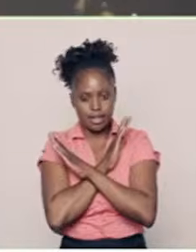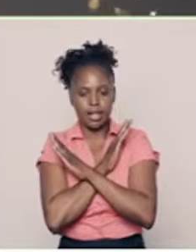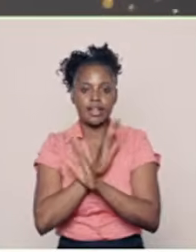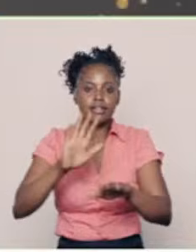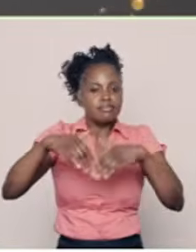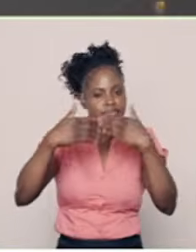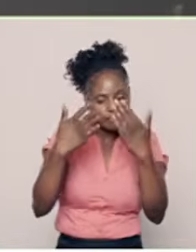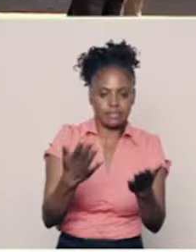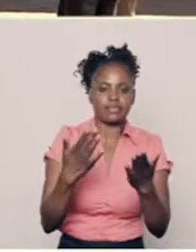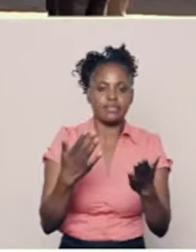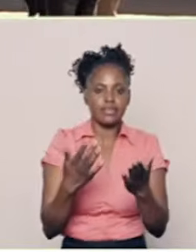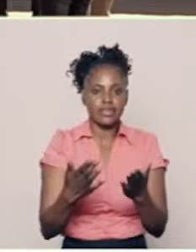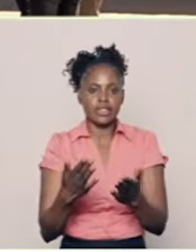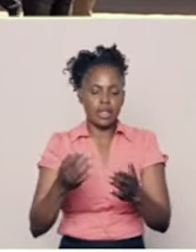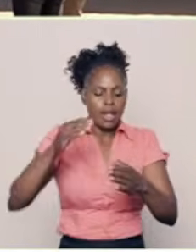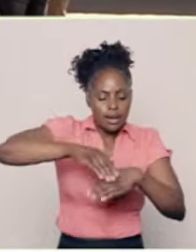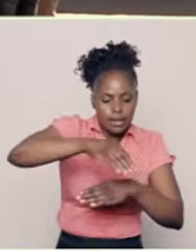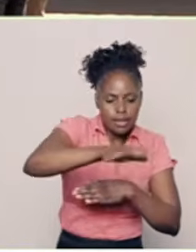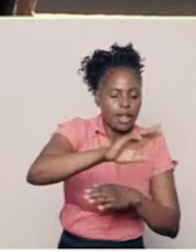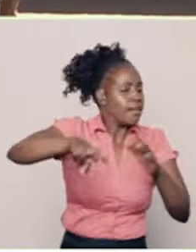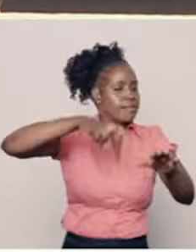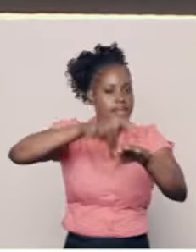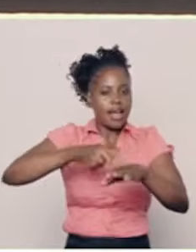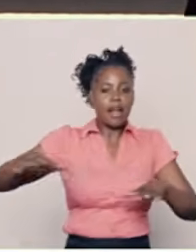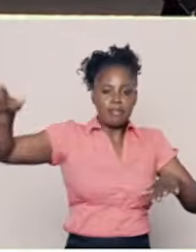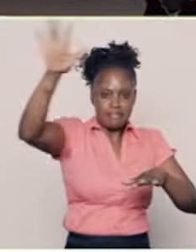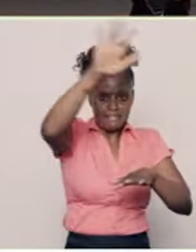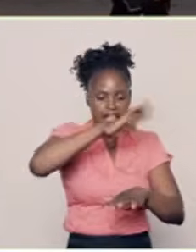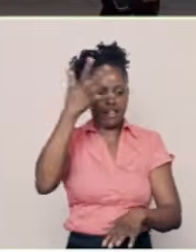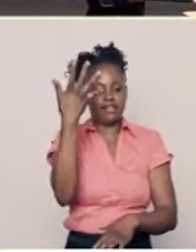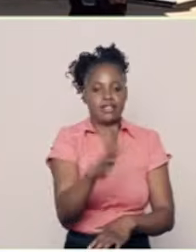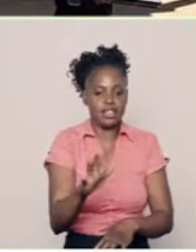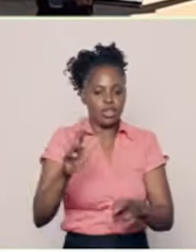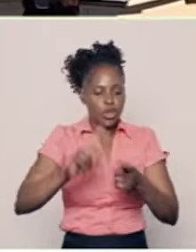of Zambia, ECZ, is conducting a nationwide physical inspection of the provisional register